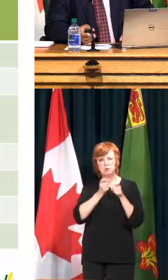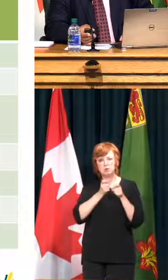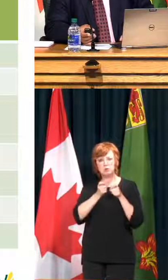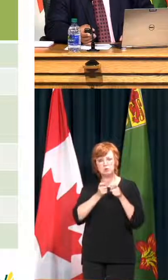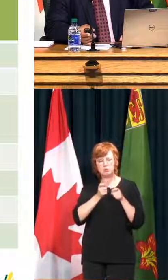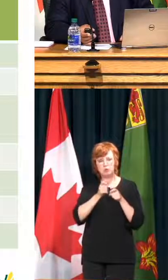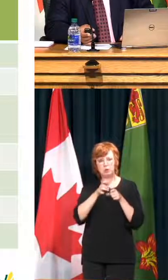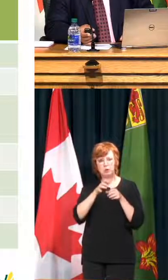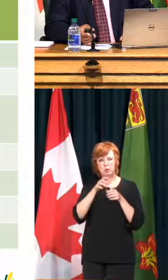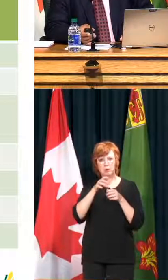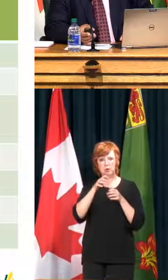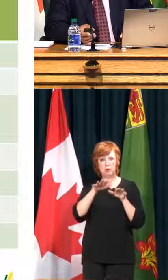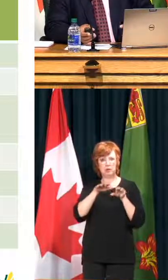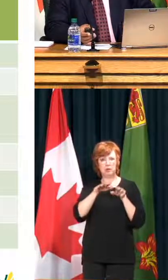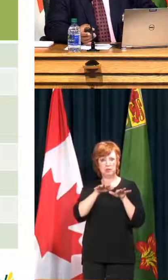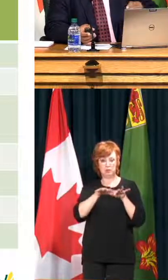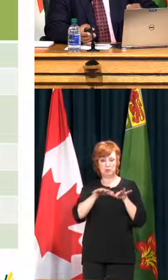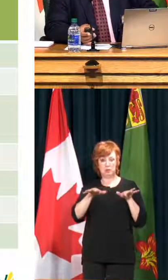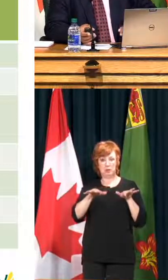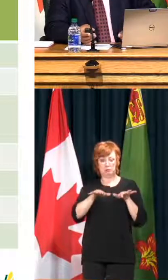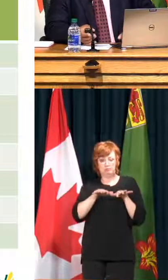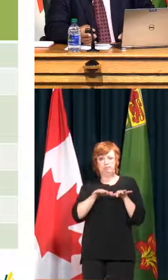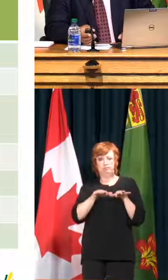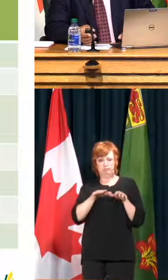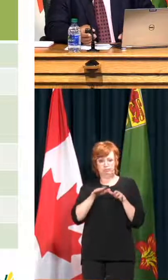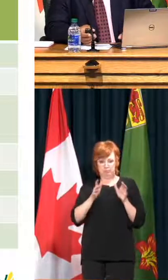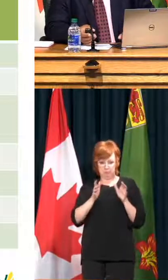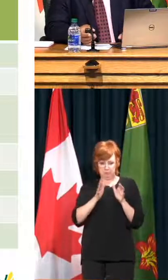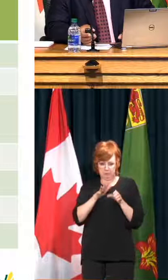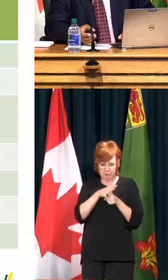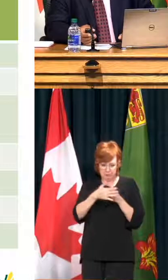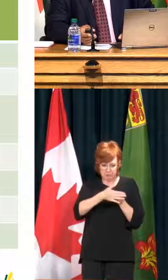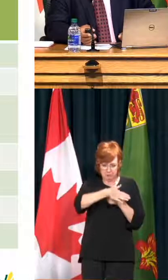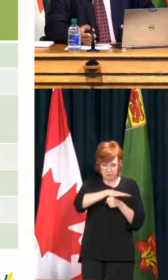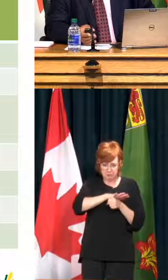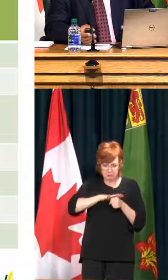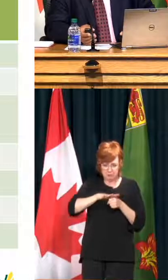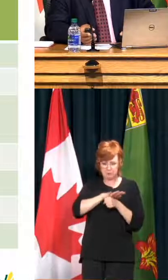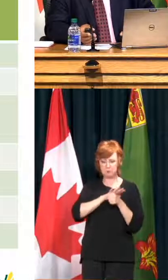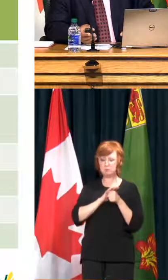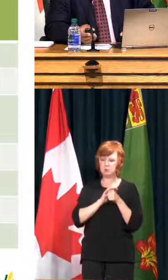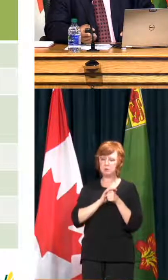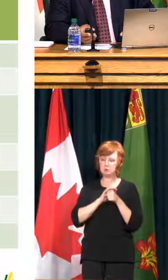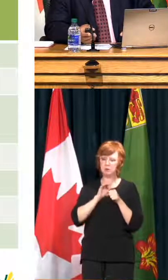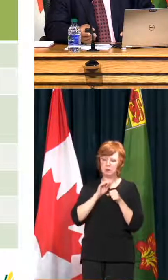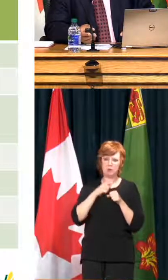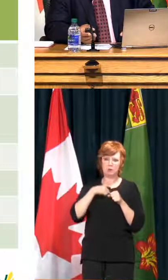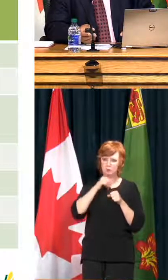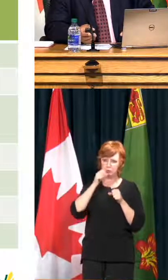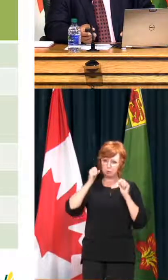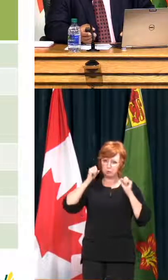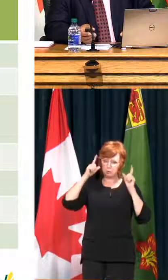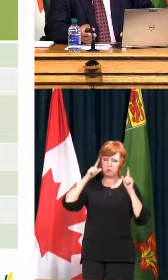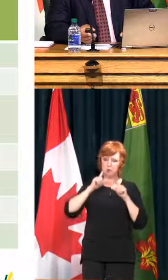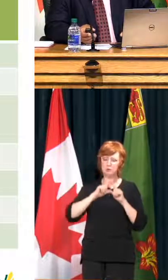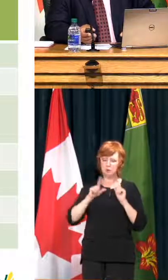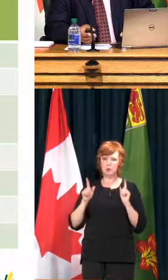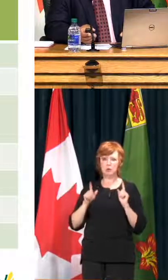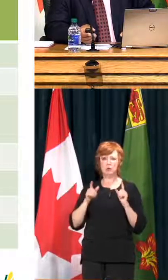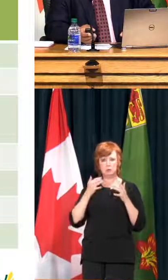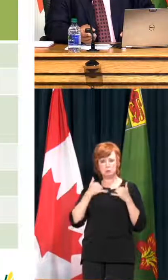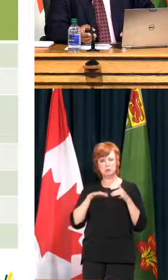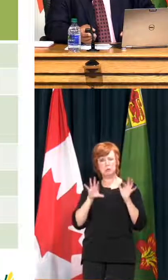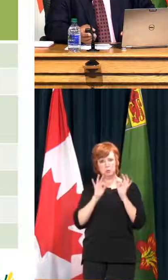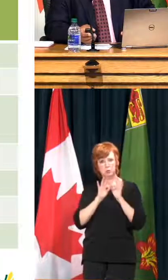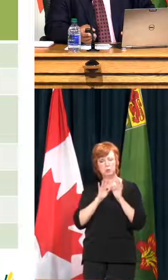high in the far north, but they're consistent with what you would expect to see given their high case numbers. And in the north, of course, there was a nosocomial outbreak and